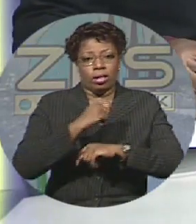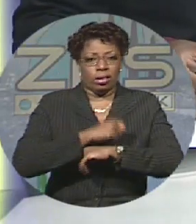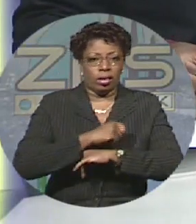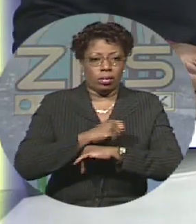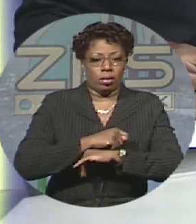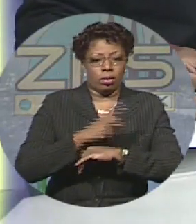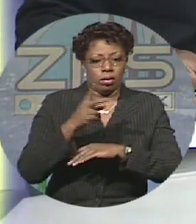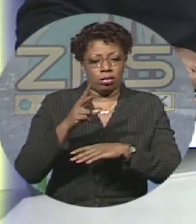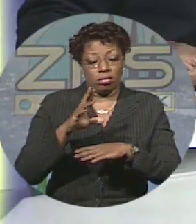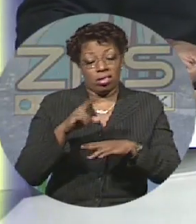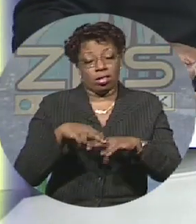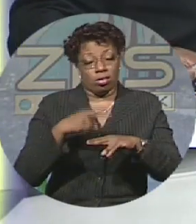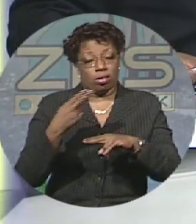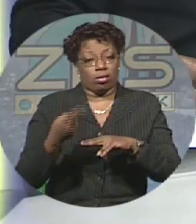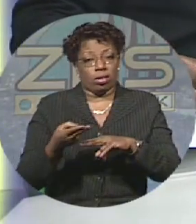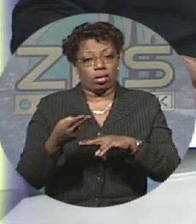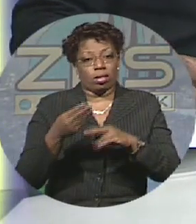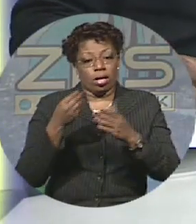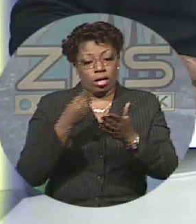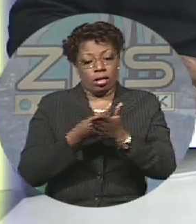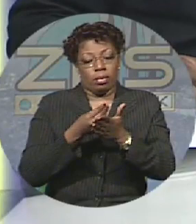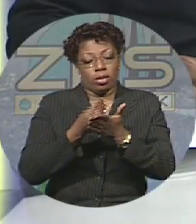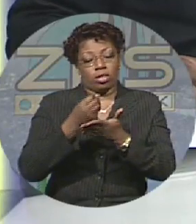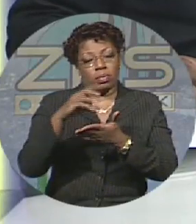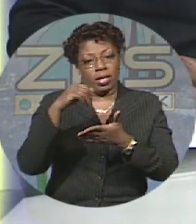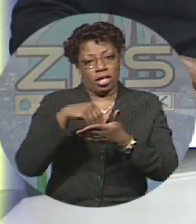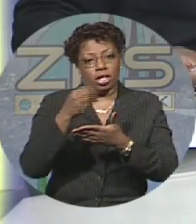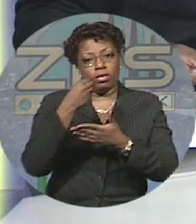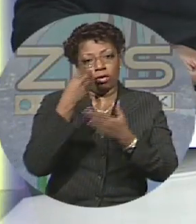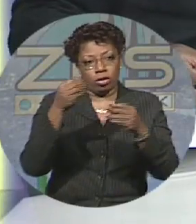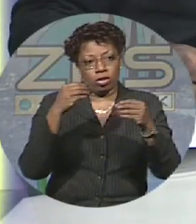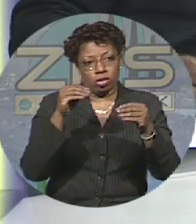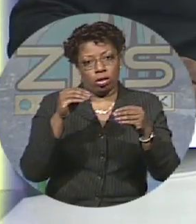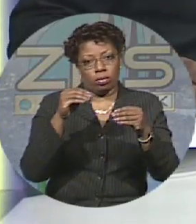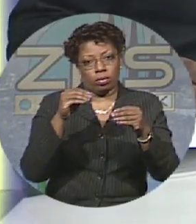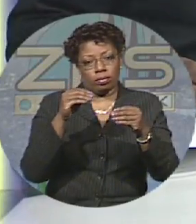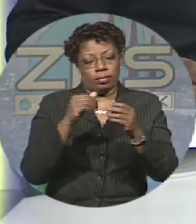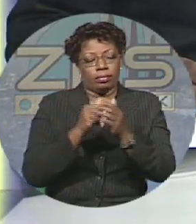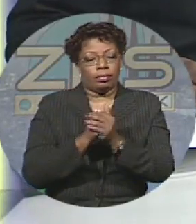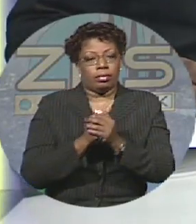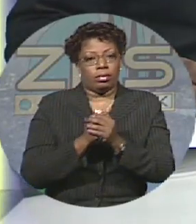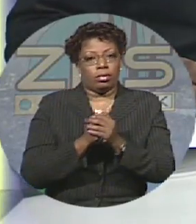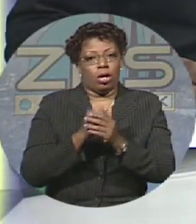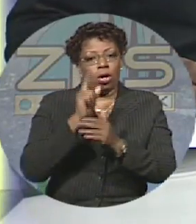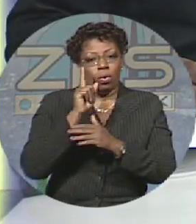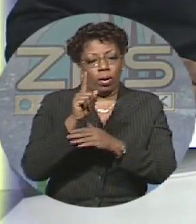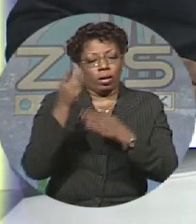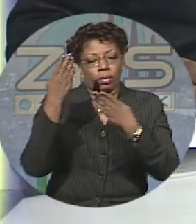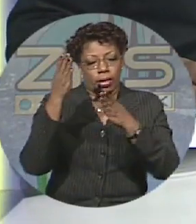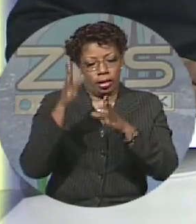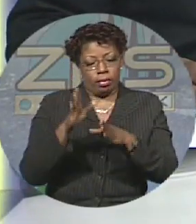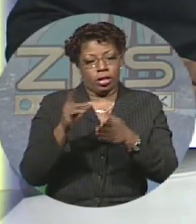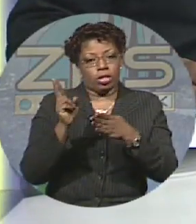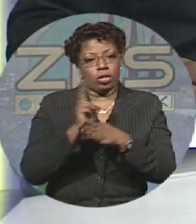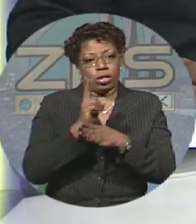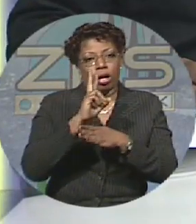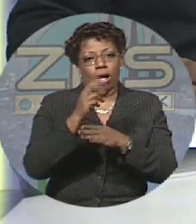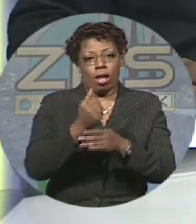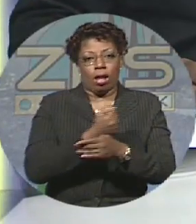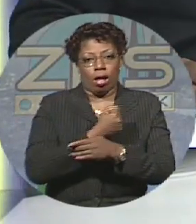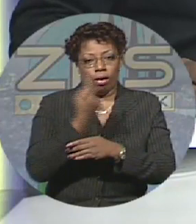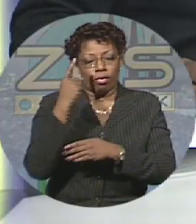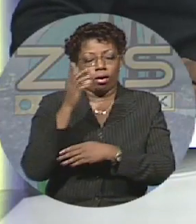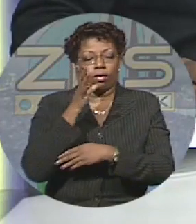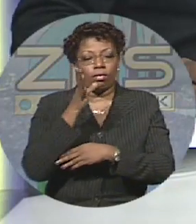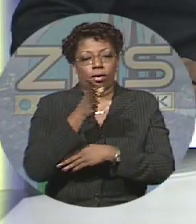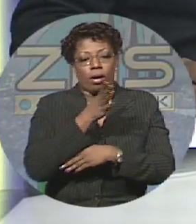you spend in the food store, and you may also have more nutritious produce. Well, one prominent Bahamian is using her love for farming to